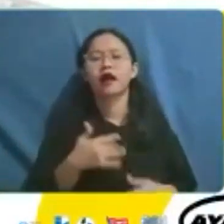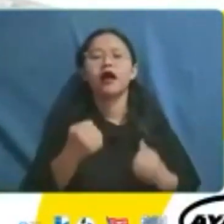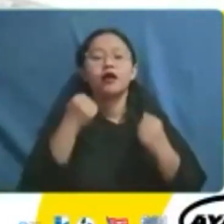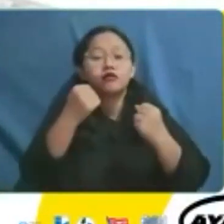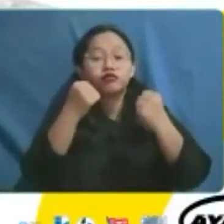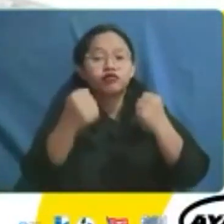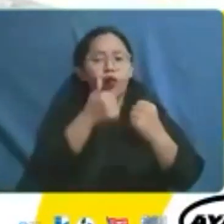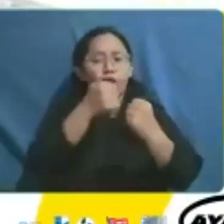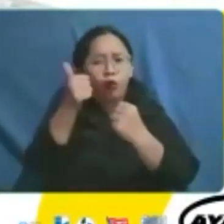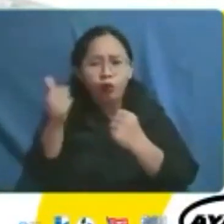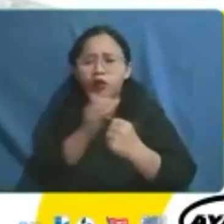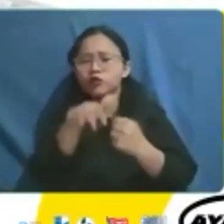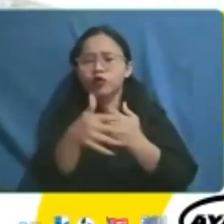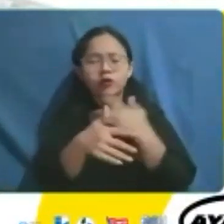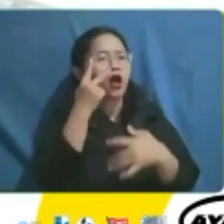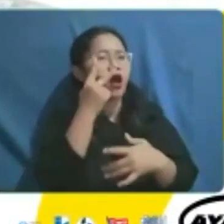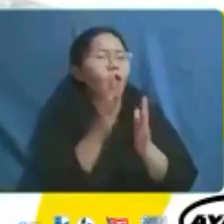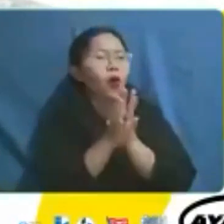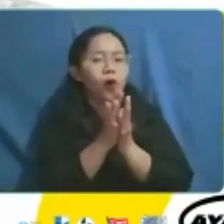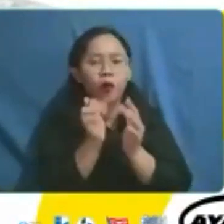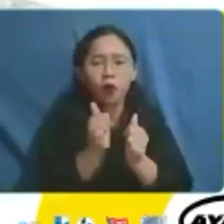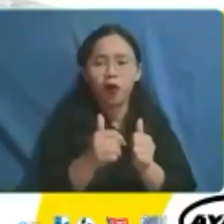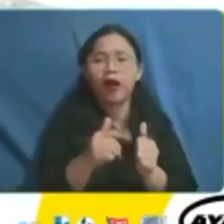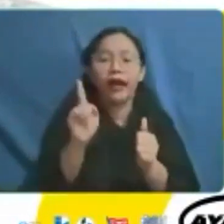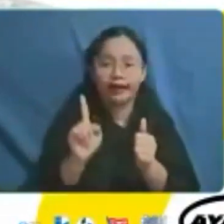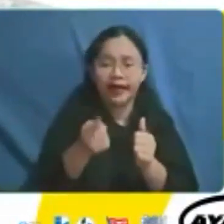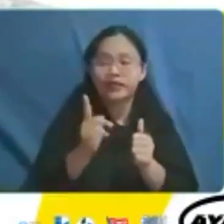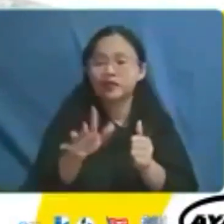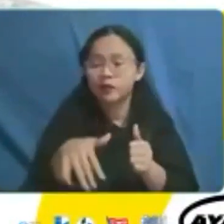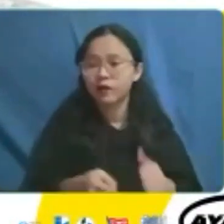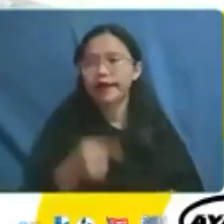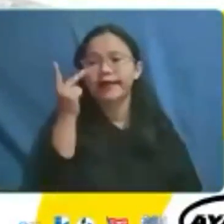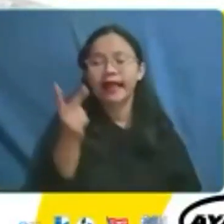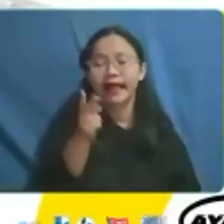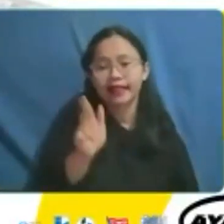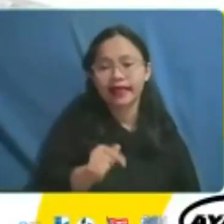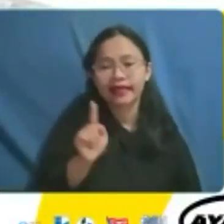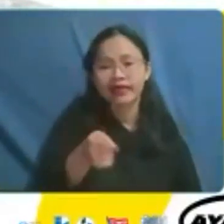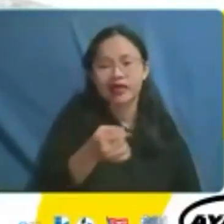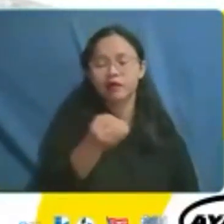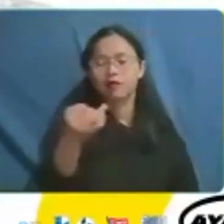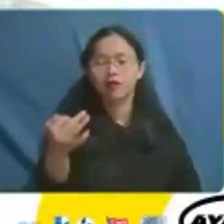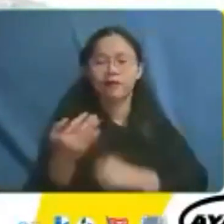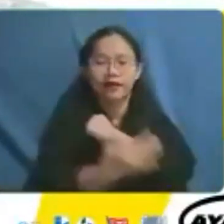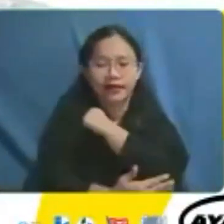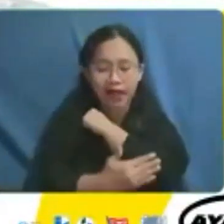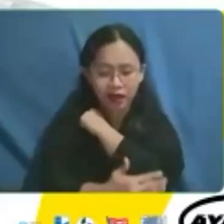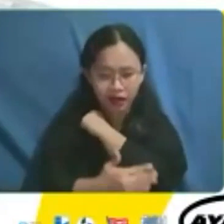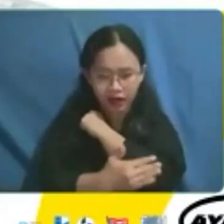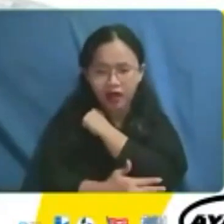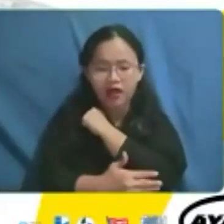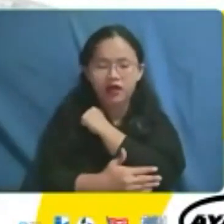this, if you look at what the countries are committing to, how specific are these commitments that are being made? And more